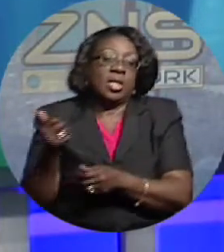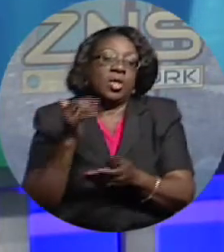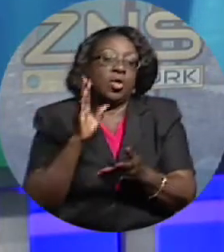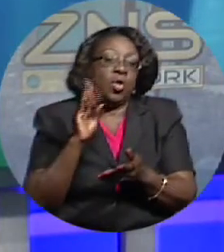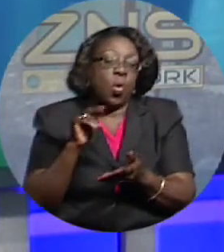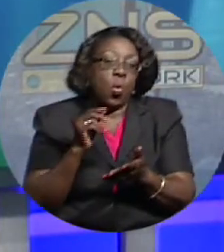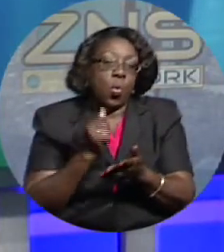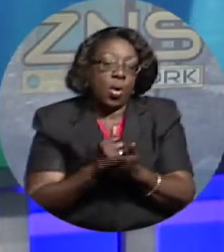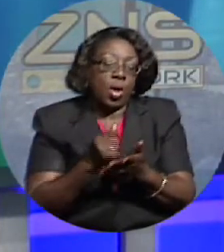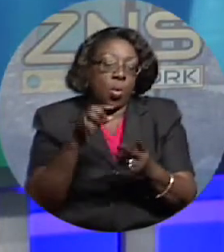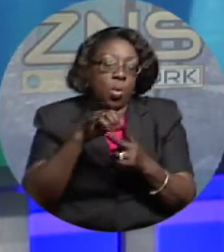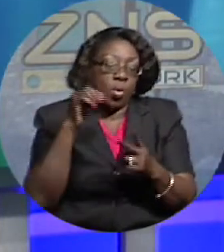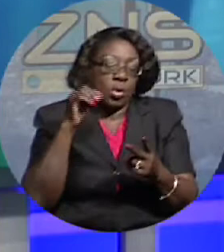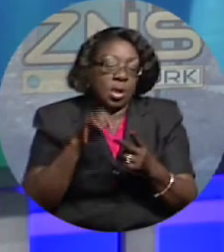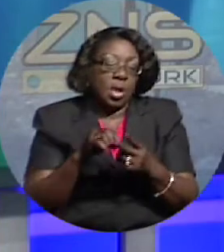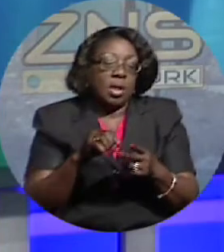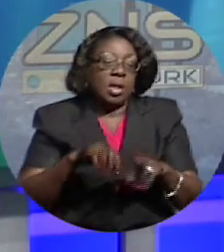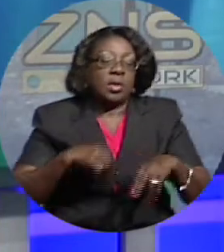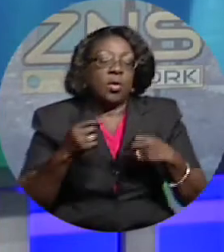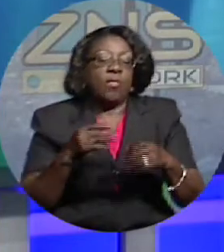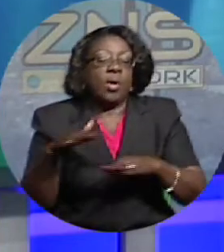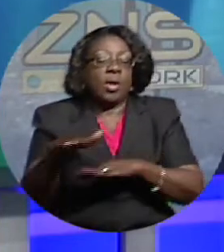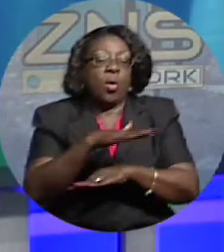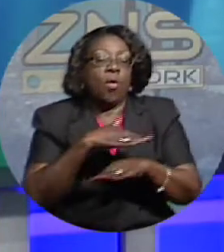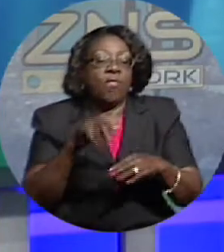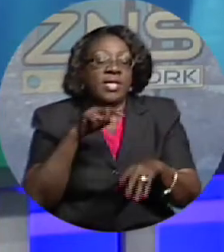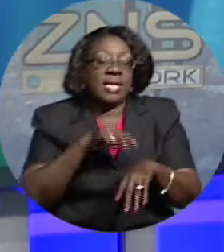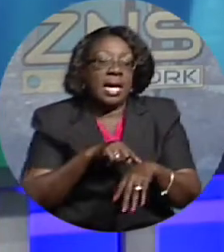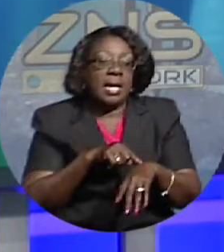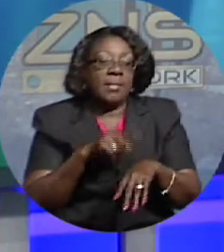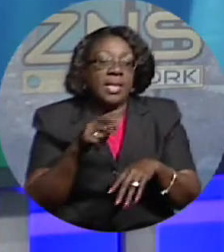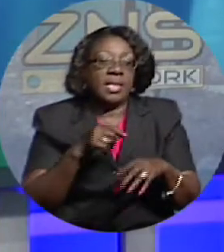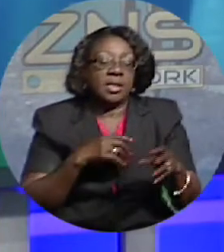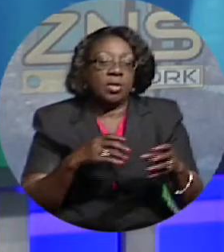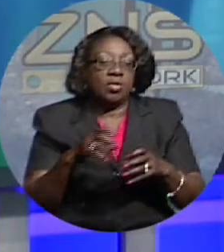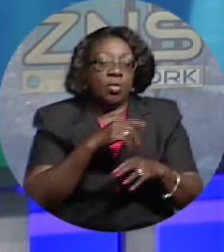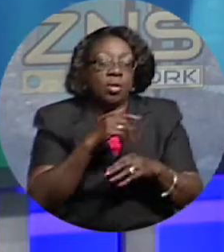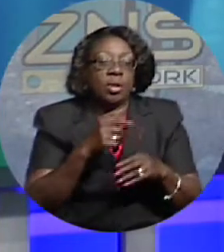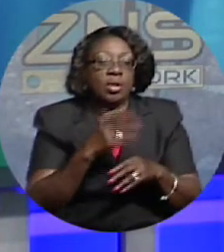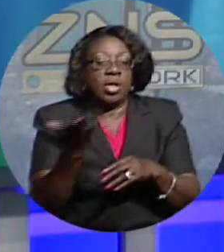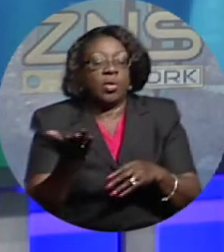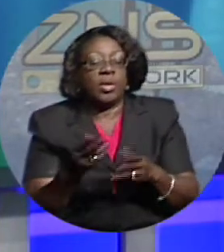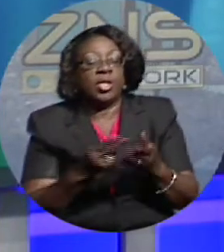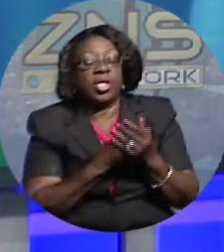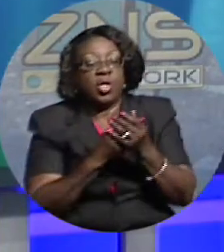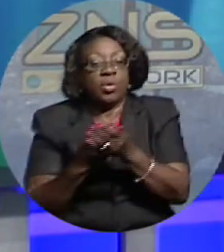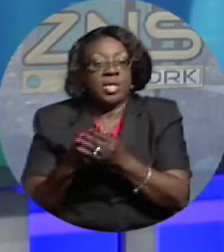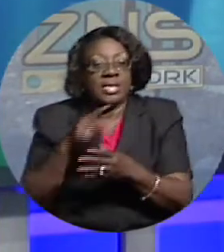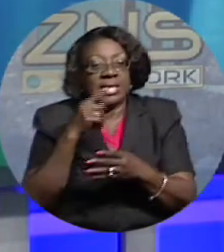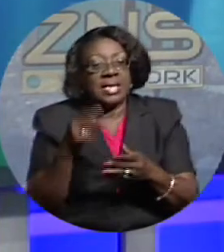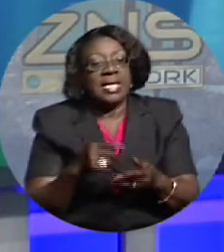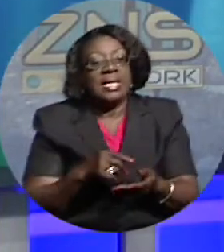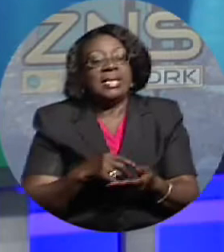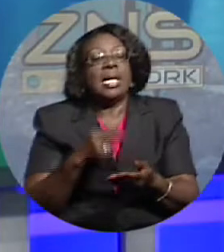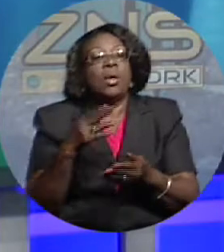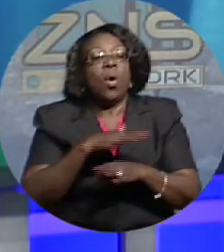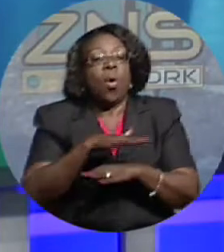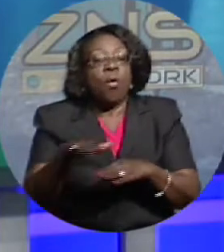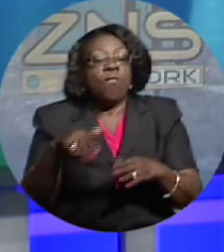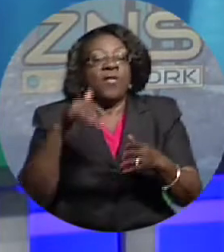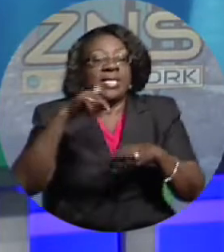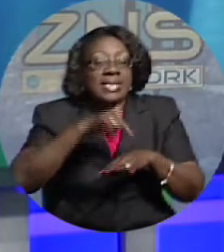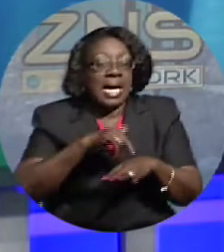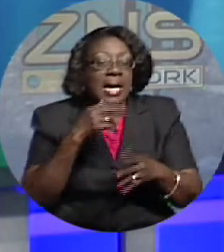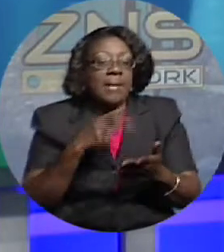to a judge's ruling Friday that overtime is discretionary, contrary to the union's submission that overtime should be converted to